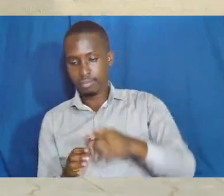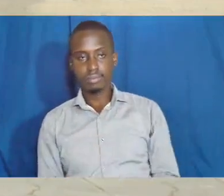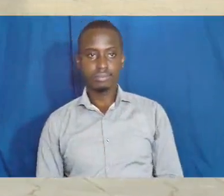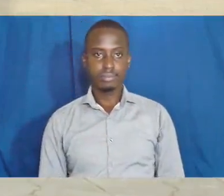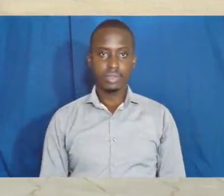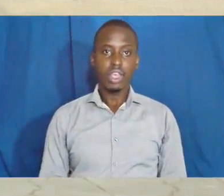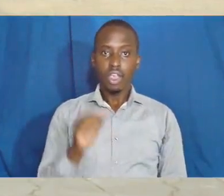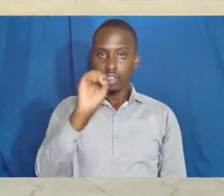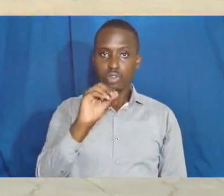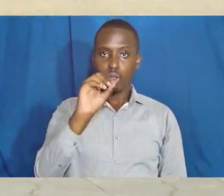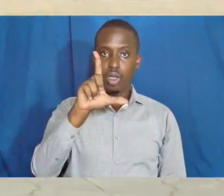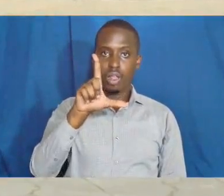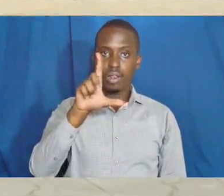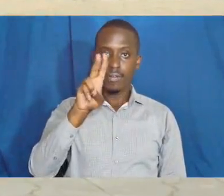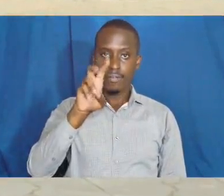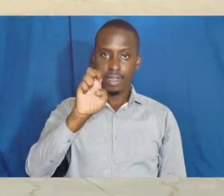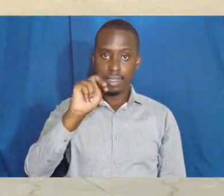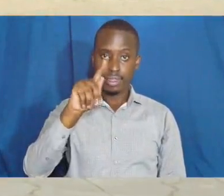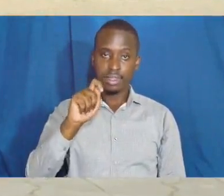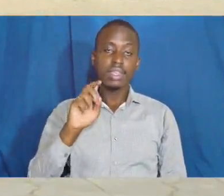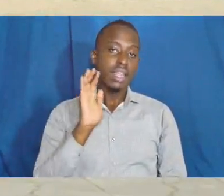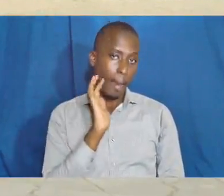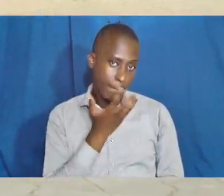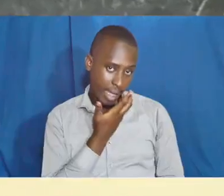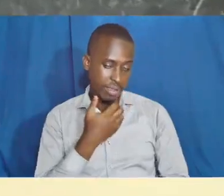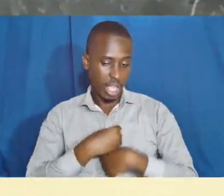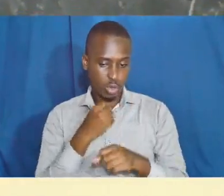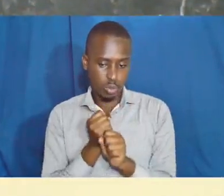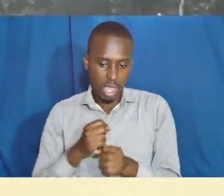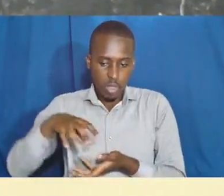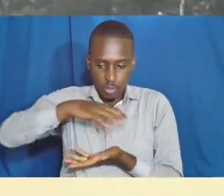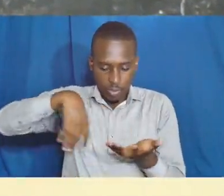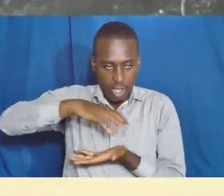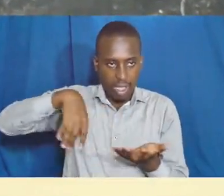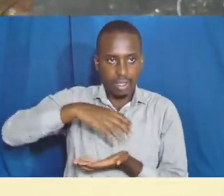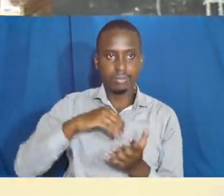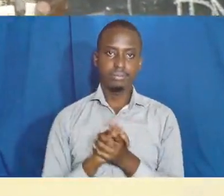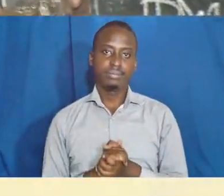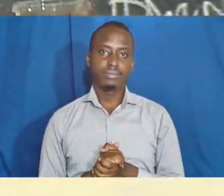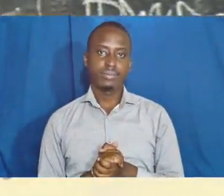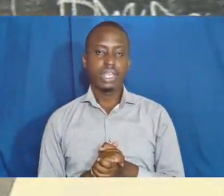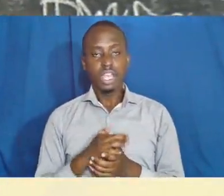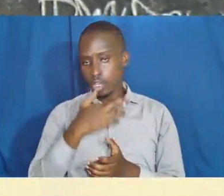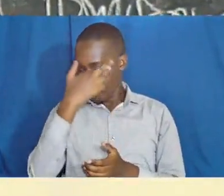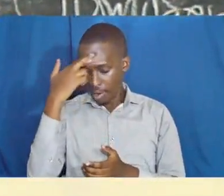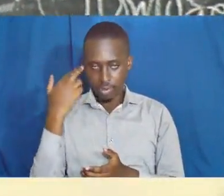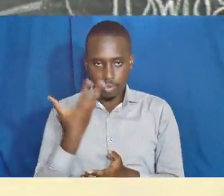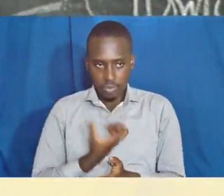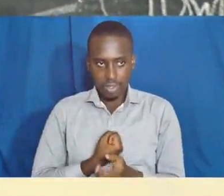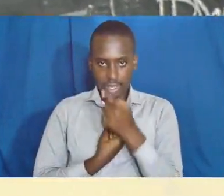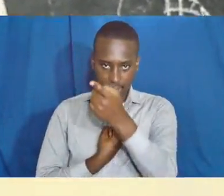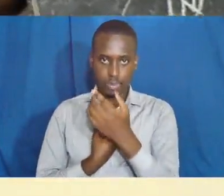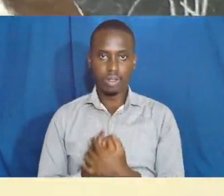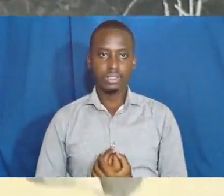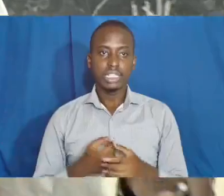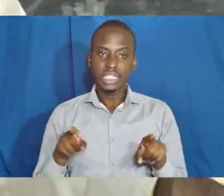the solvent is the water that dissolved the solvent. So that is, now we may have that one